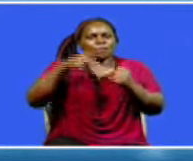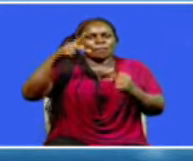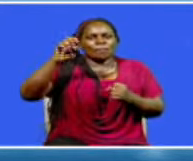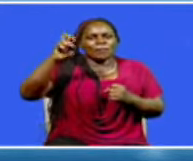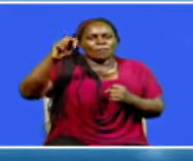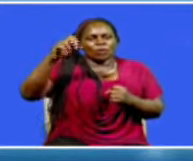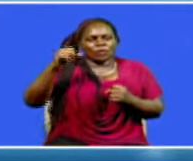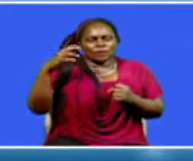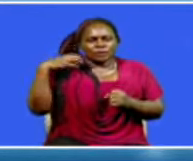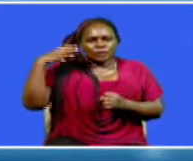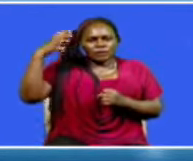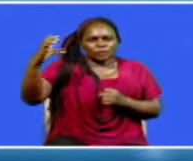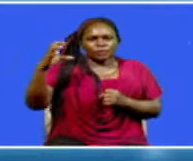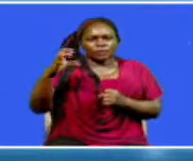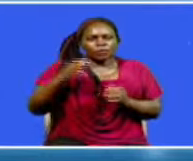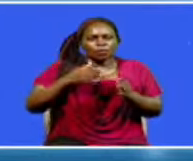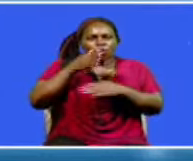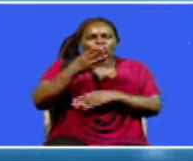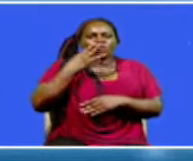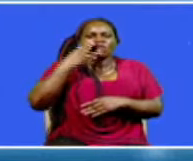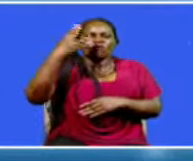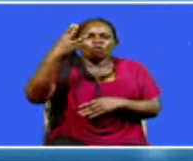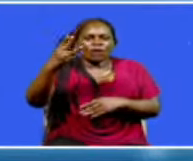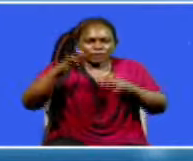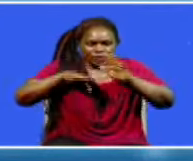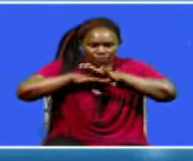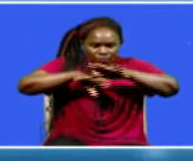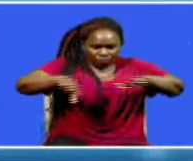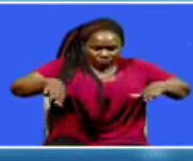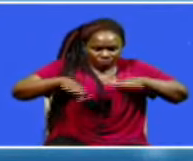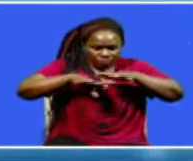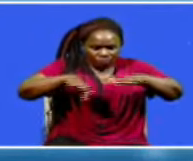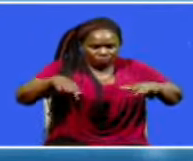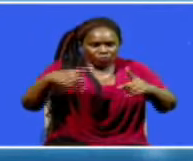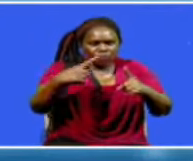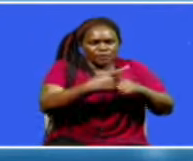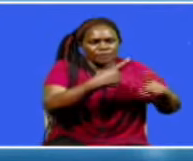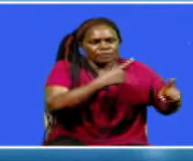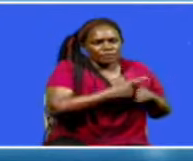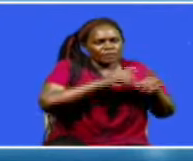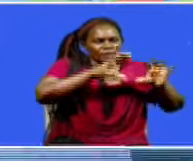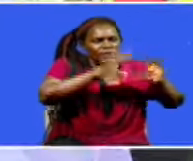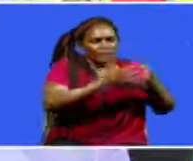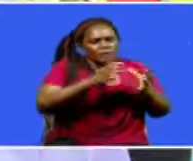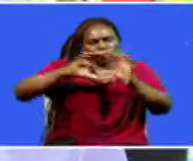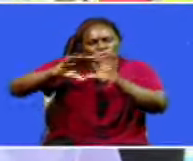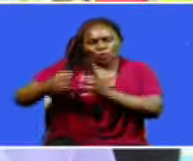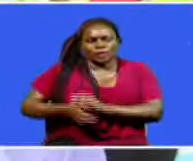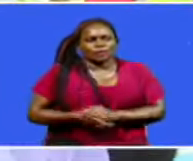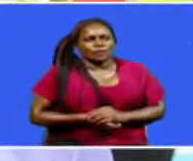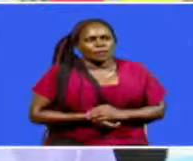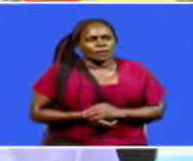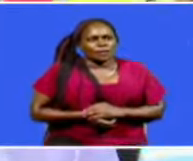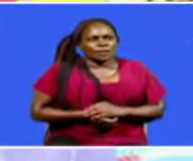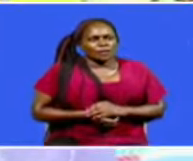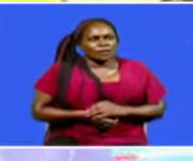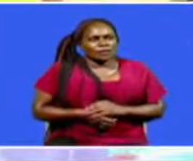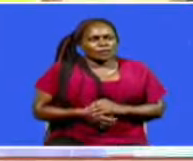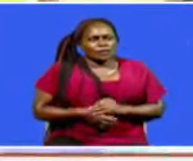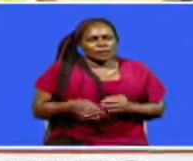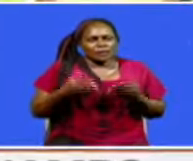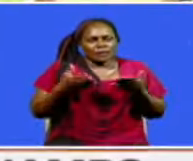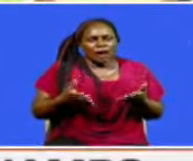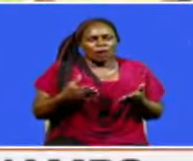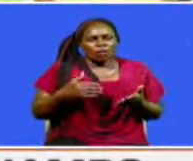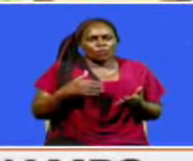School. The championship saw more than 400 swimmers battle in different categories. I've done 400 free so far,